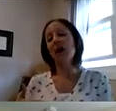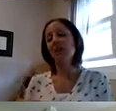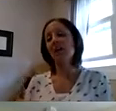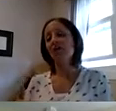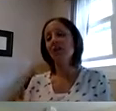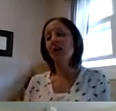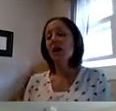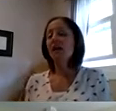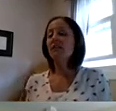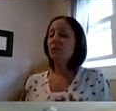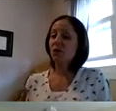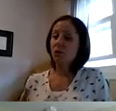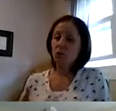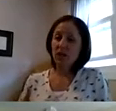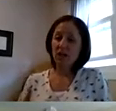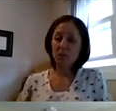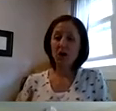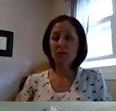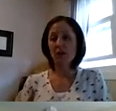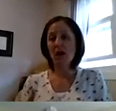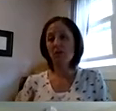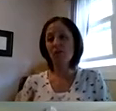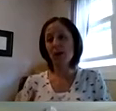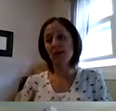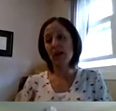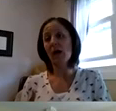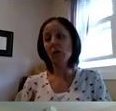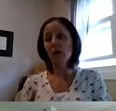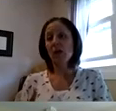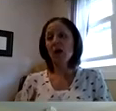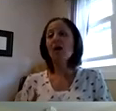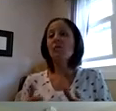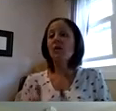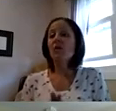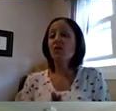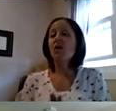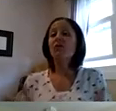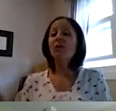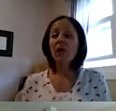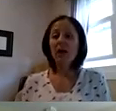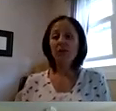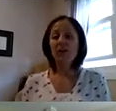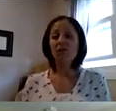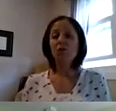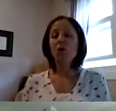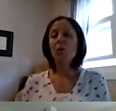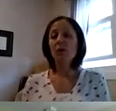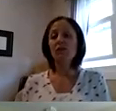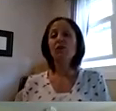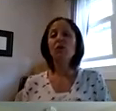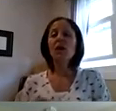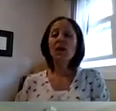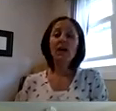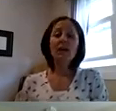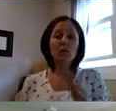full application, and some of you we hit the pause button on for right now. The full application will open